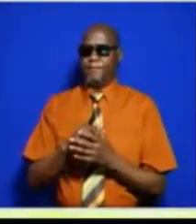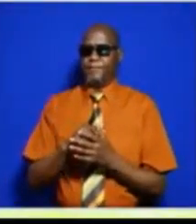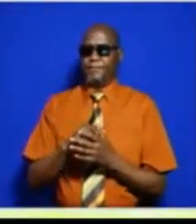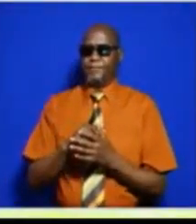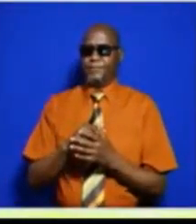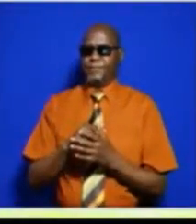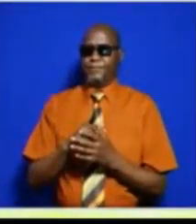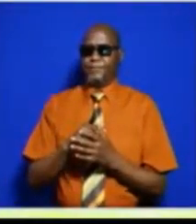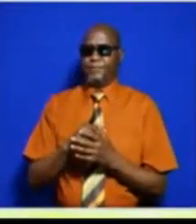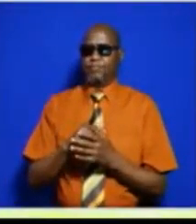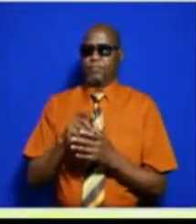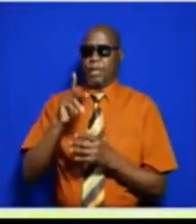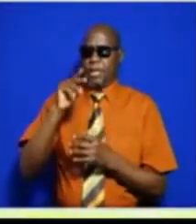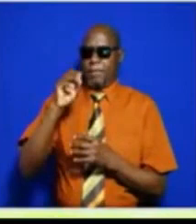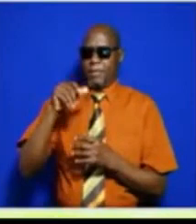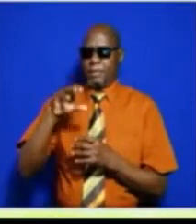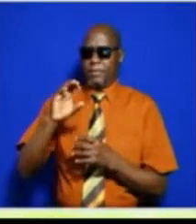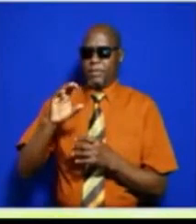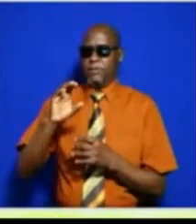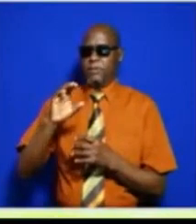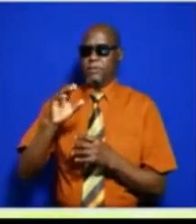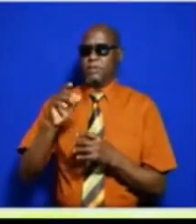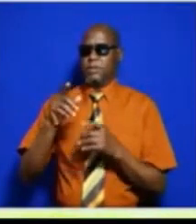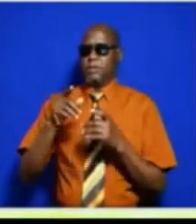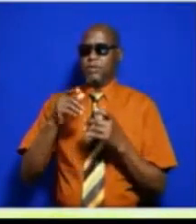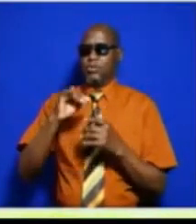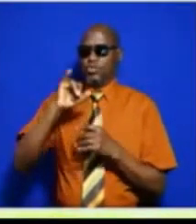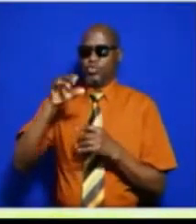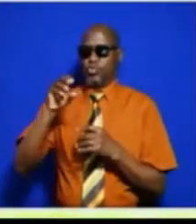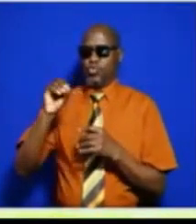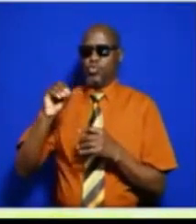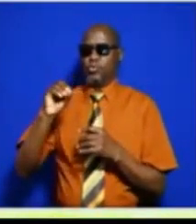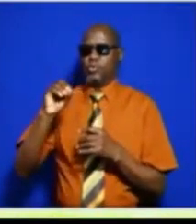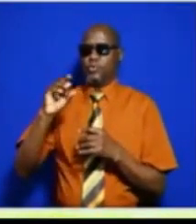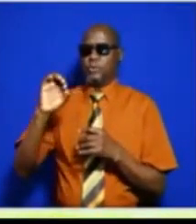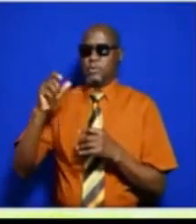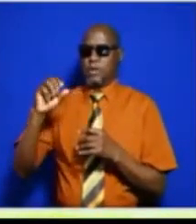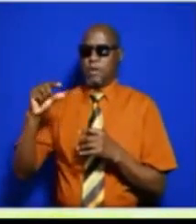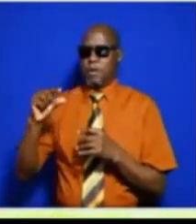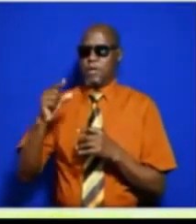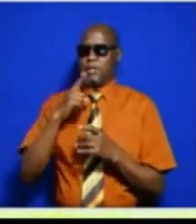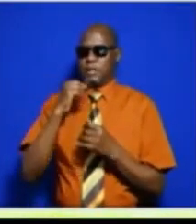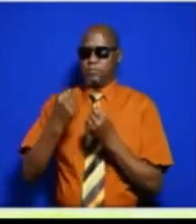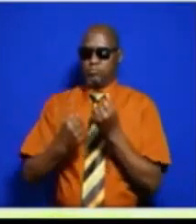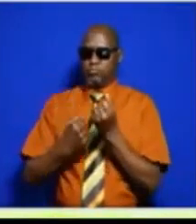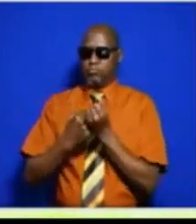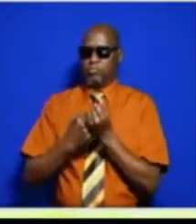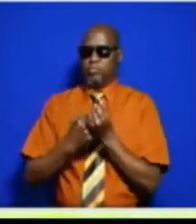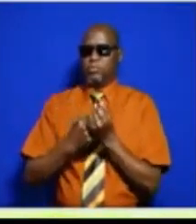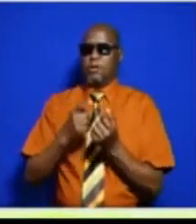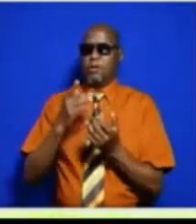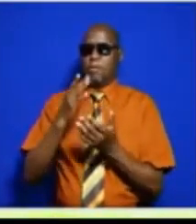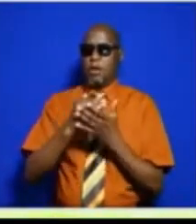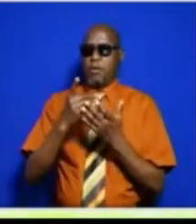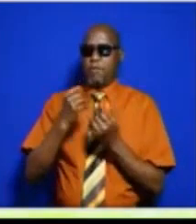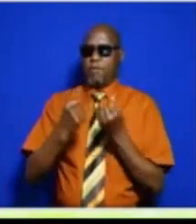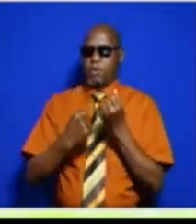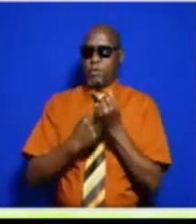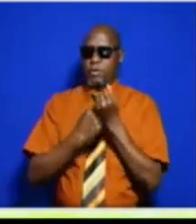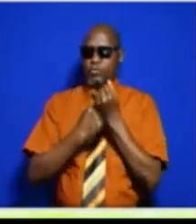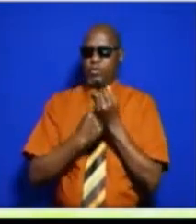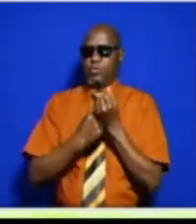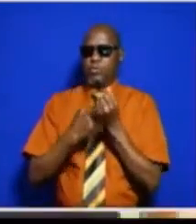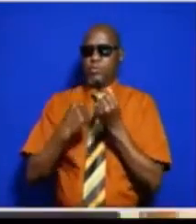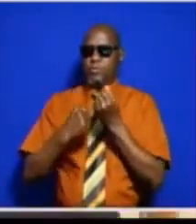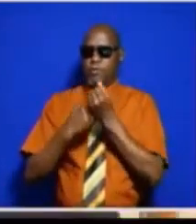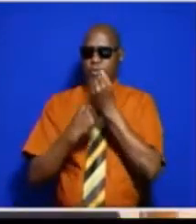Pastor Dorcas Rigathi, KPC Managing Director Joe Sang said the intervention to support the program is part of KPC Foundation's mission